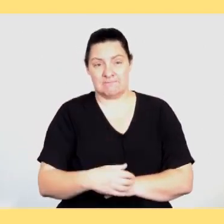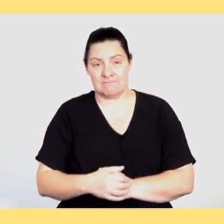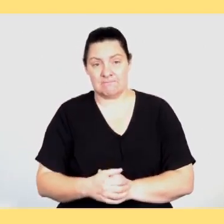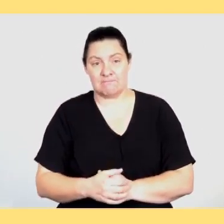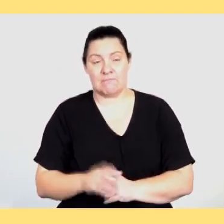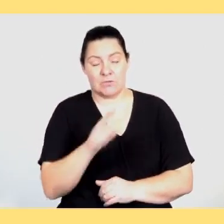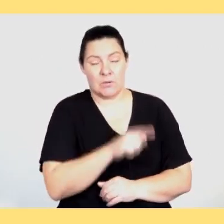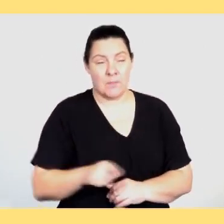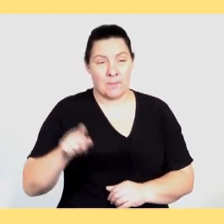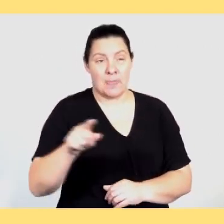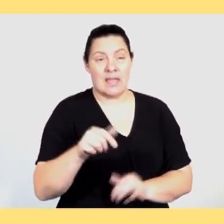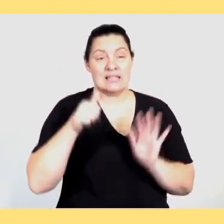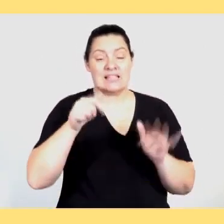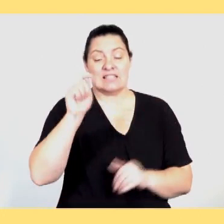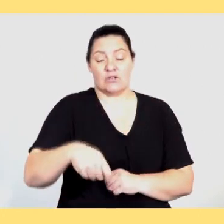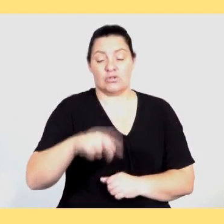6,250. So I'm coming here,